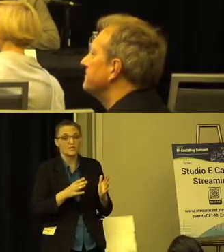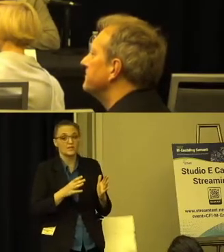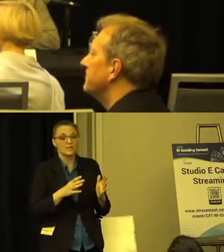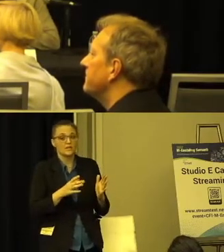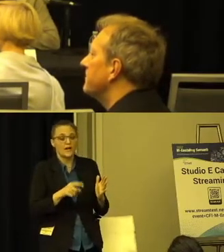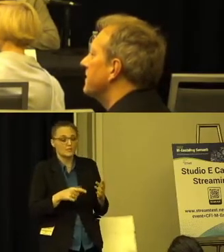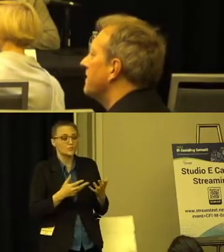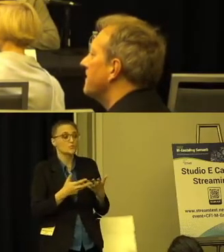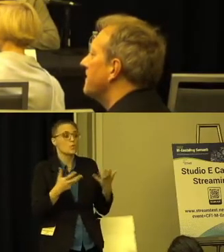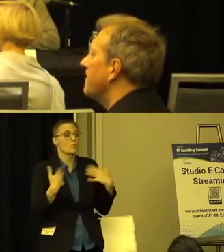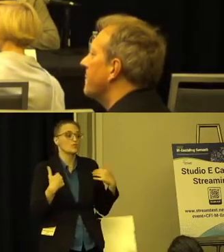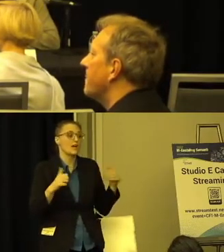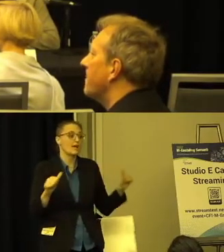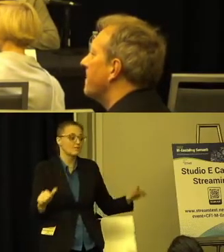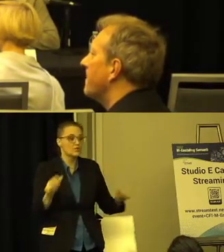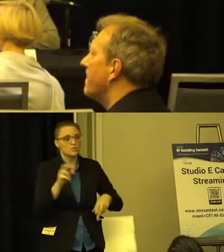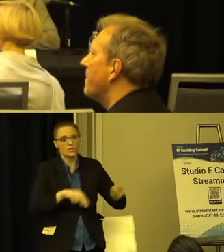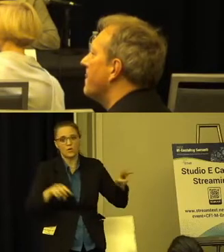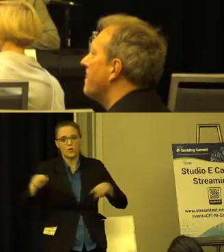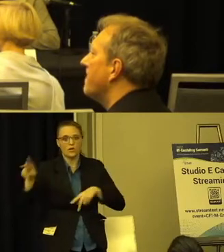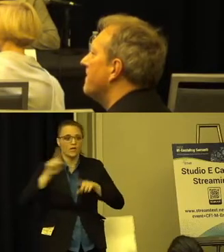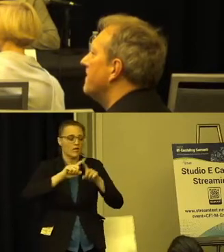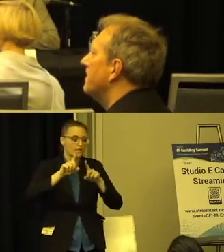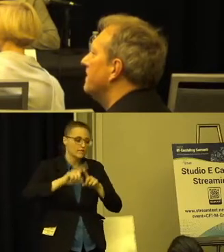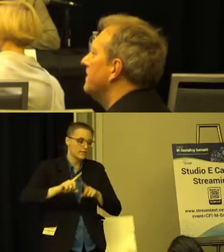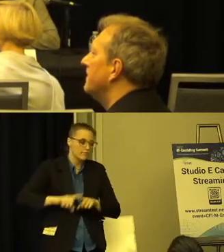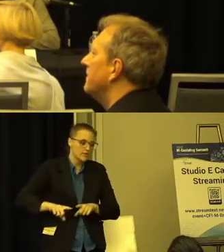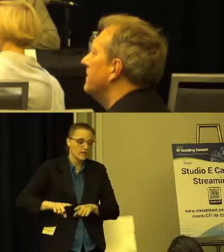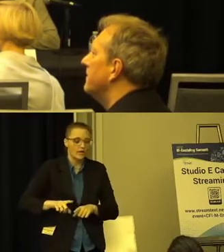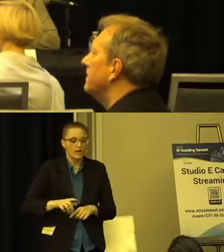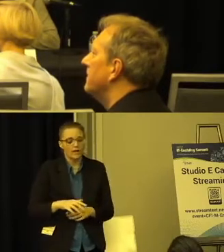much effort to look at all the different